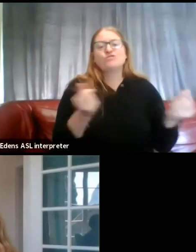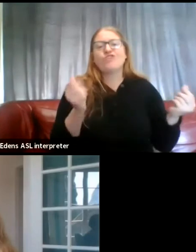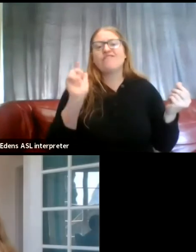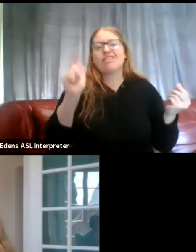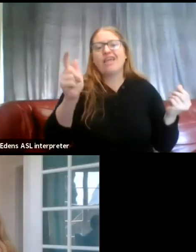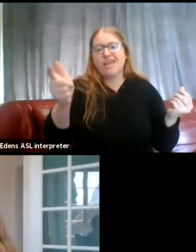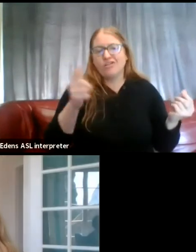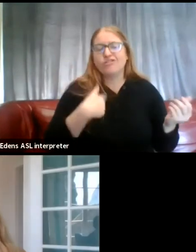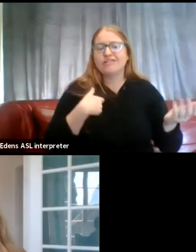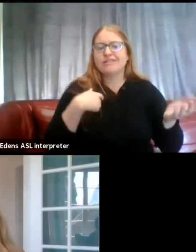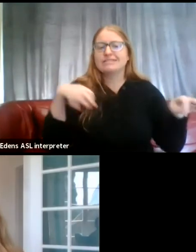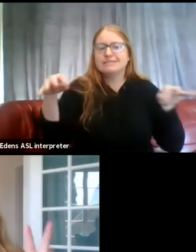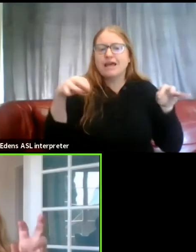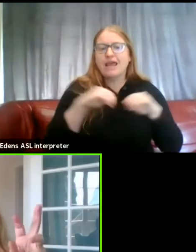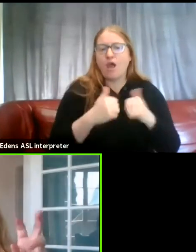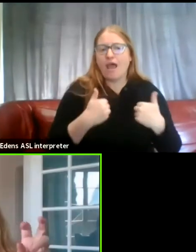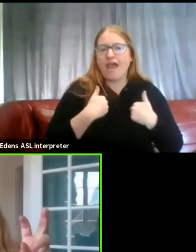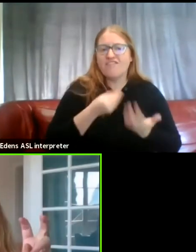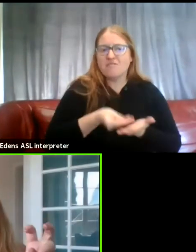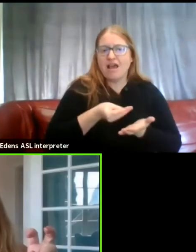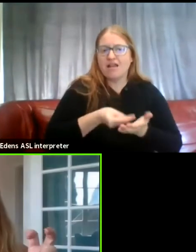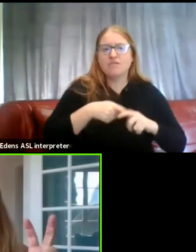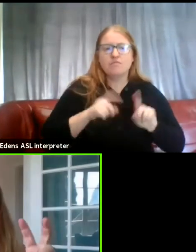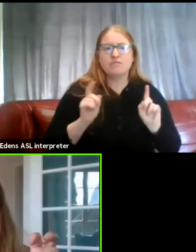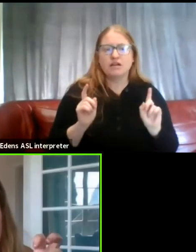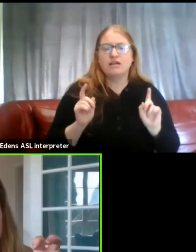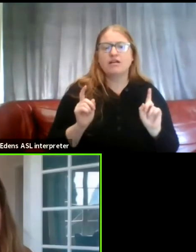I do feel like,